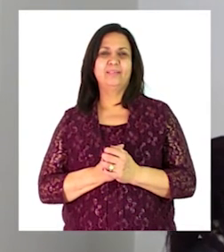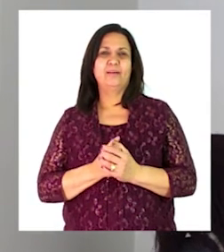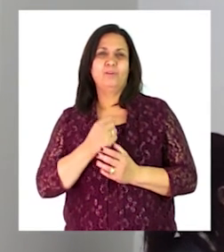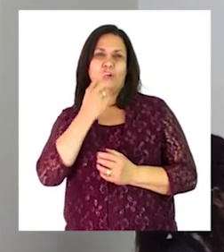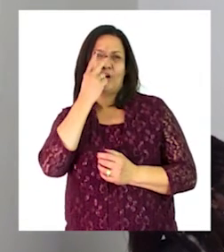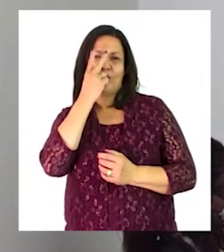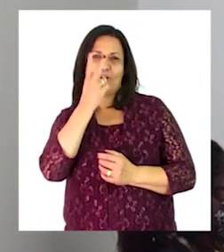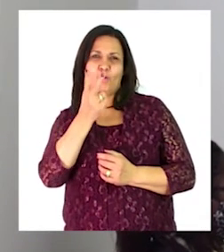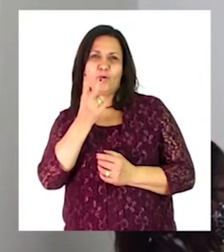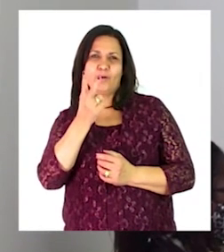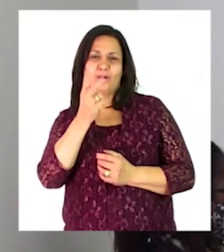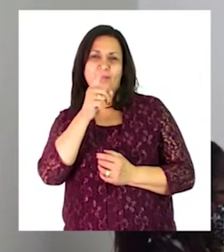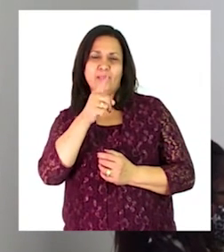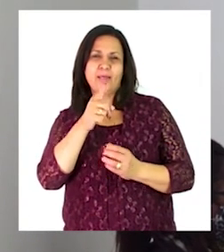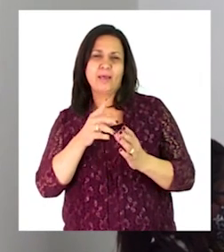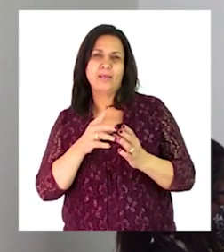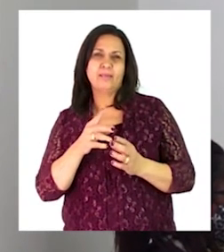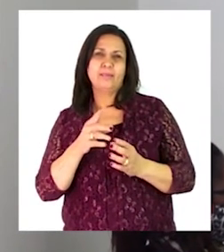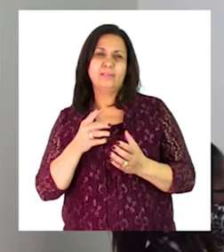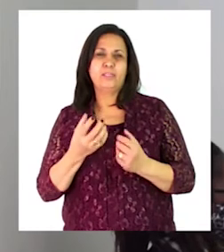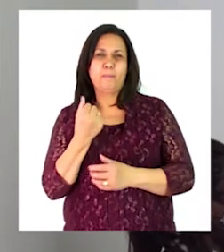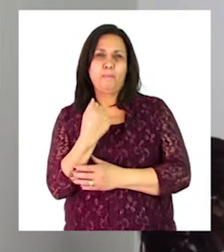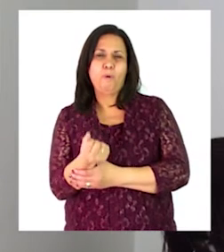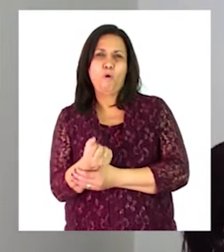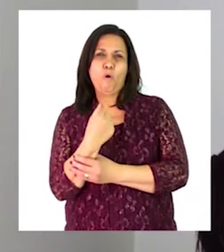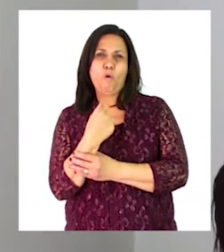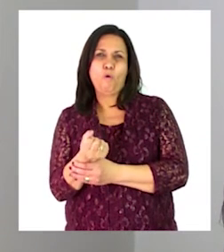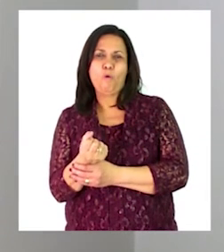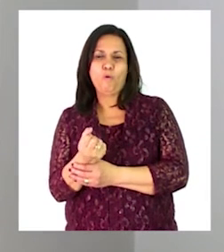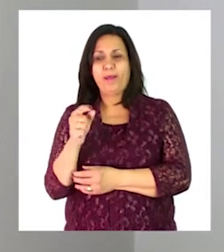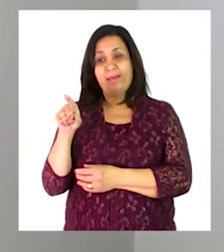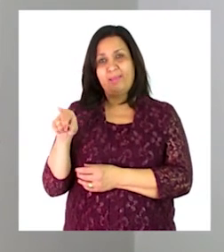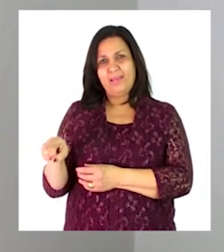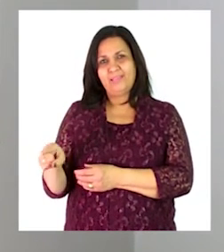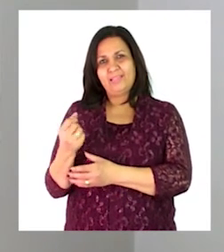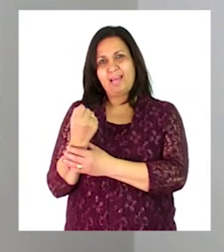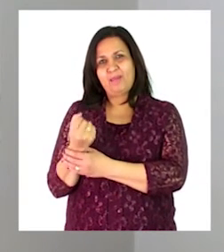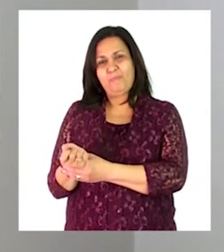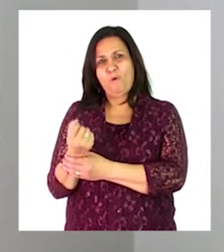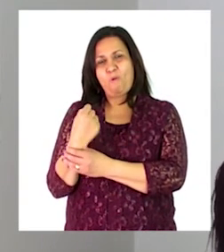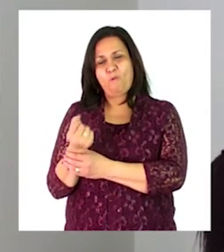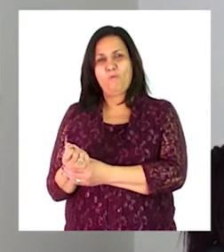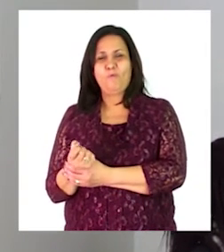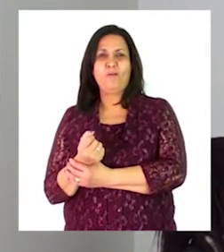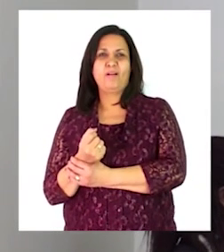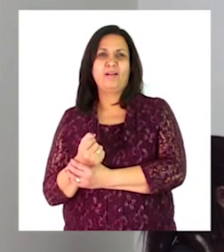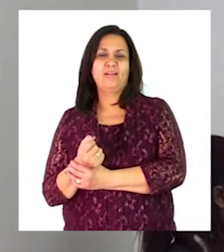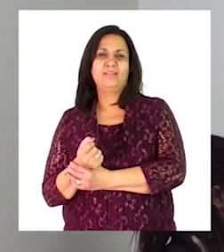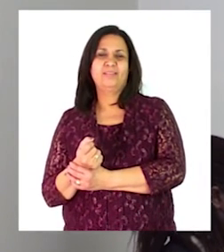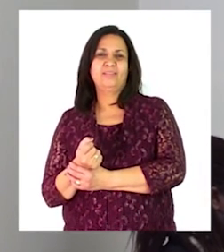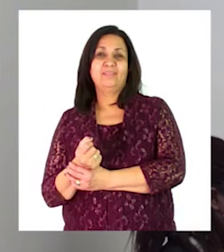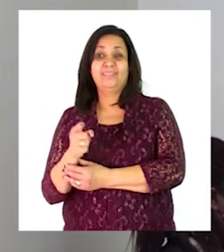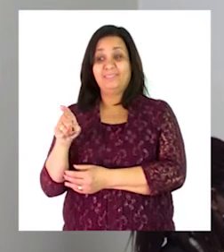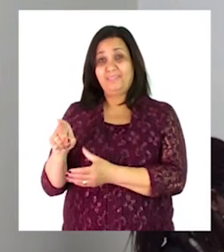look, there is a ball, and here is another ball. Now, I would like